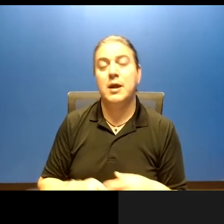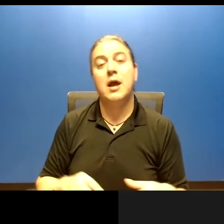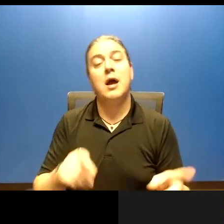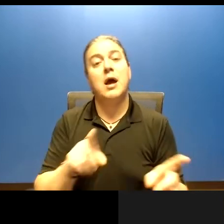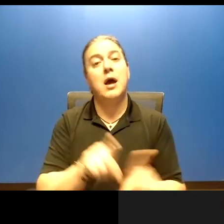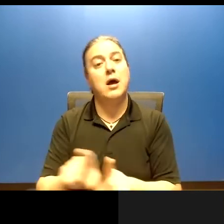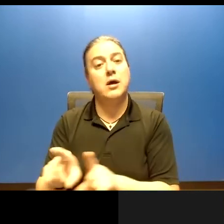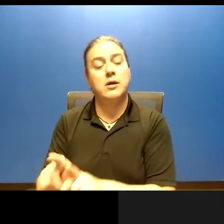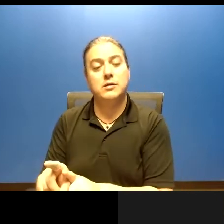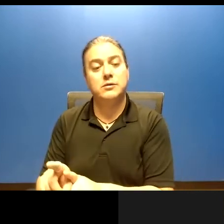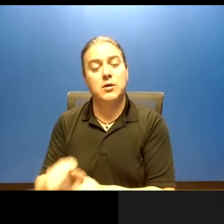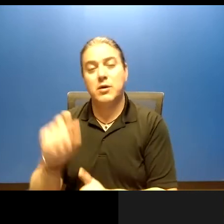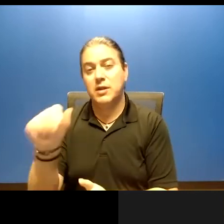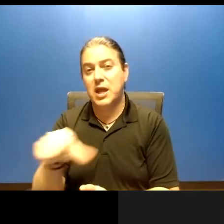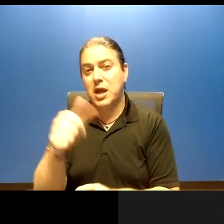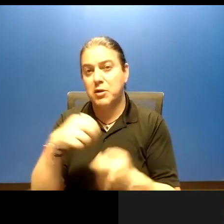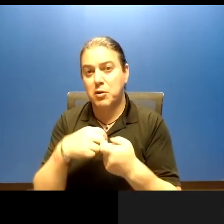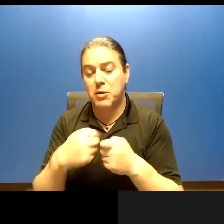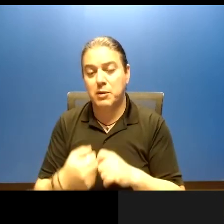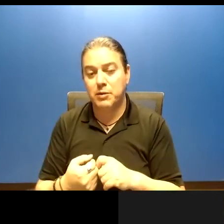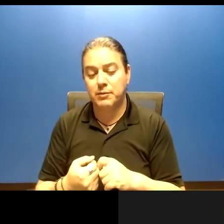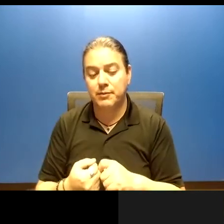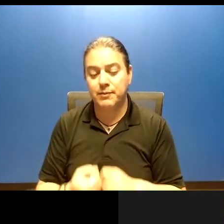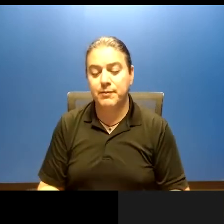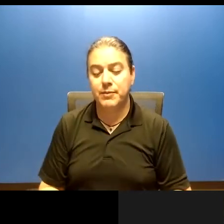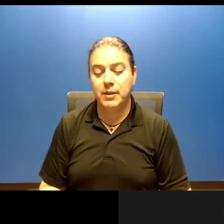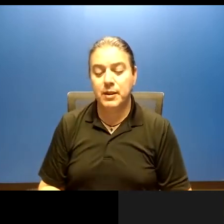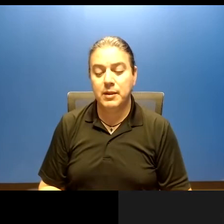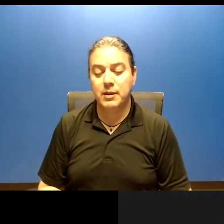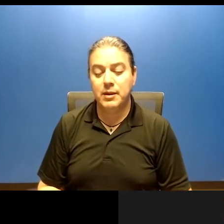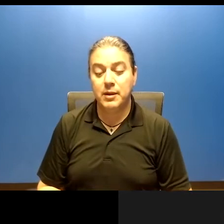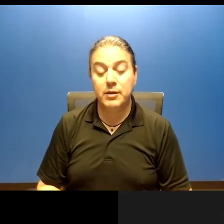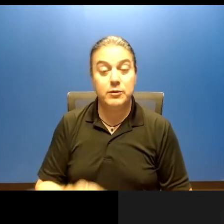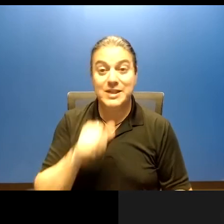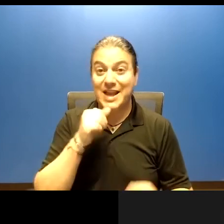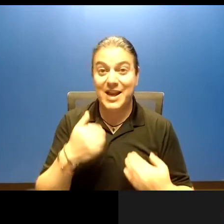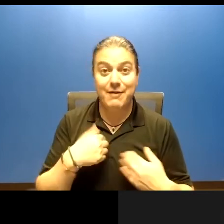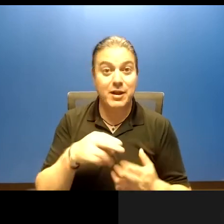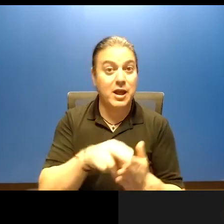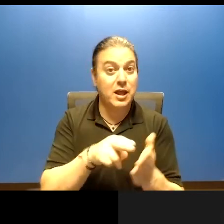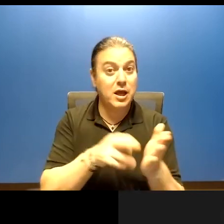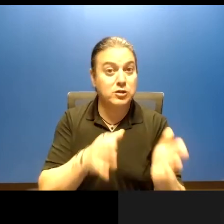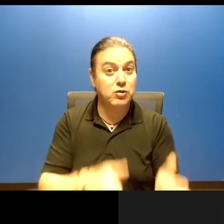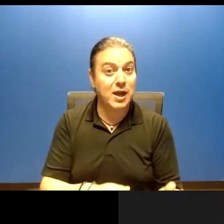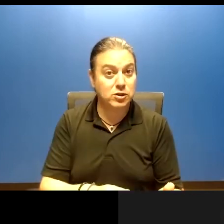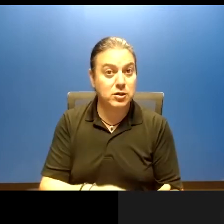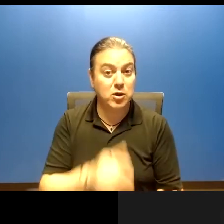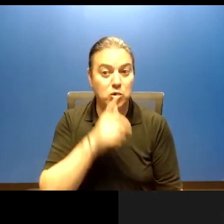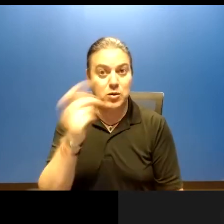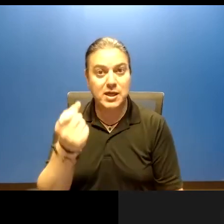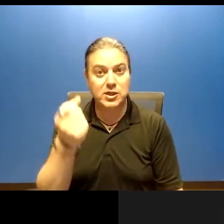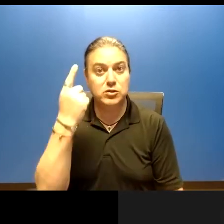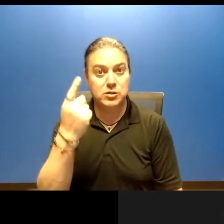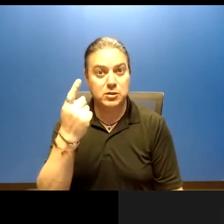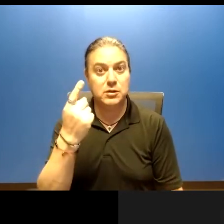the other problem that we had is, by not having a contractor that really understood maybe what was